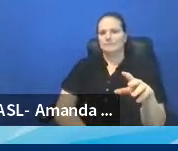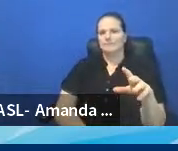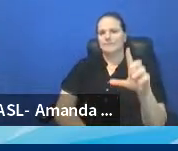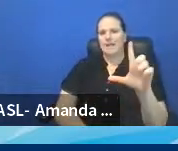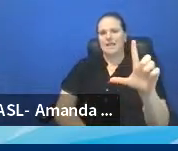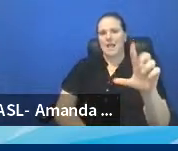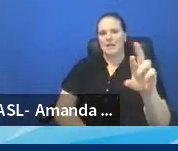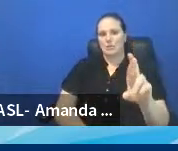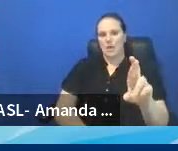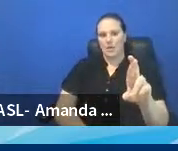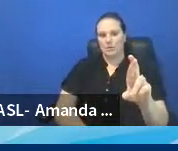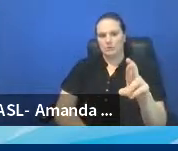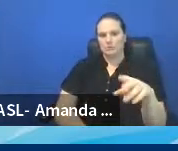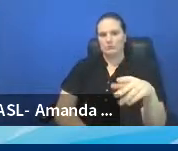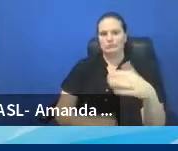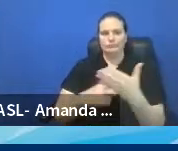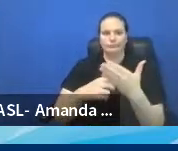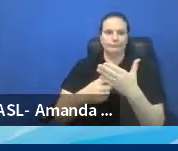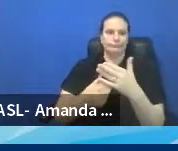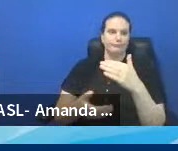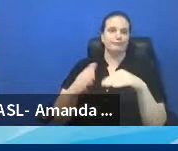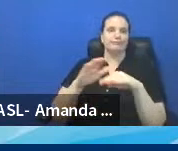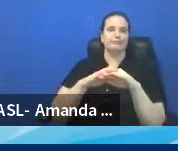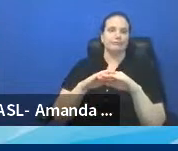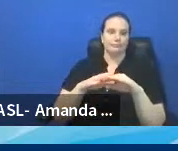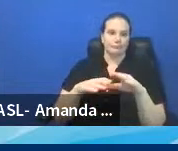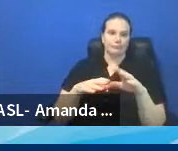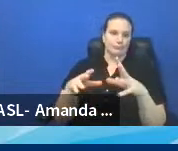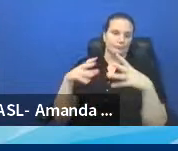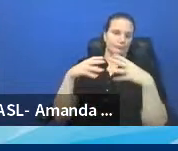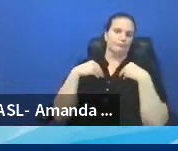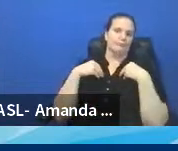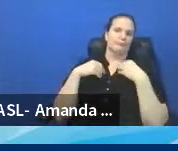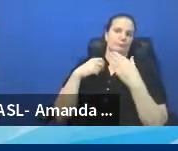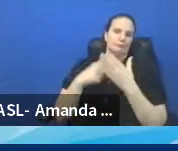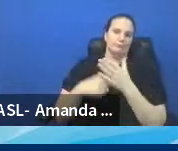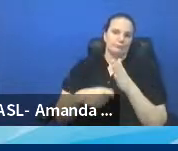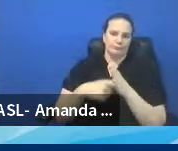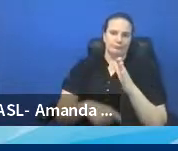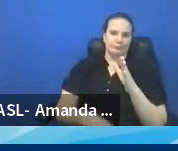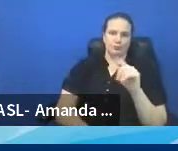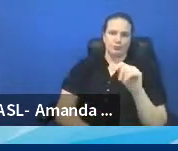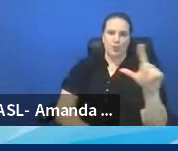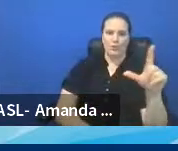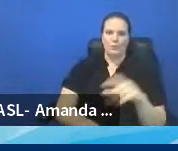up for the TriMet to absorb some of the costs of the bridge.